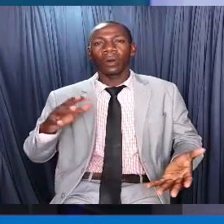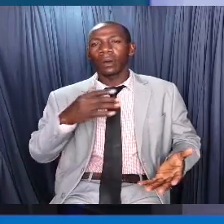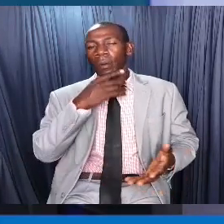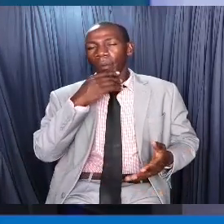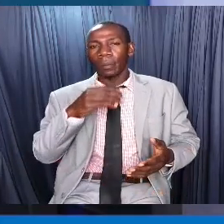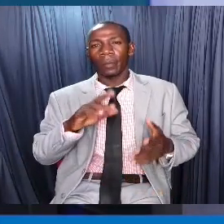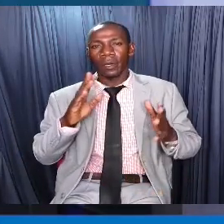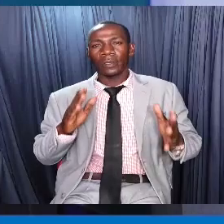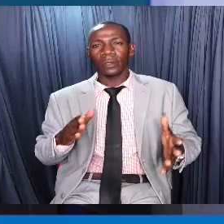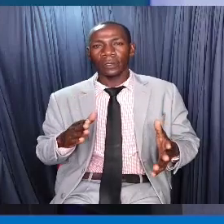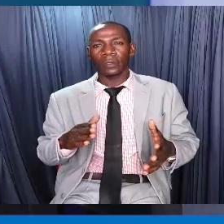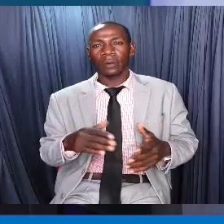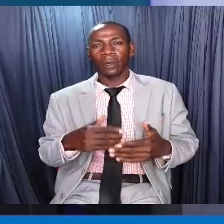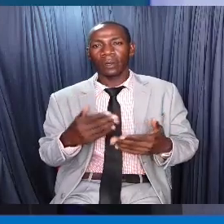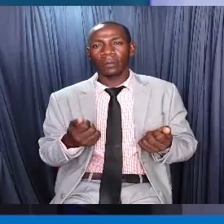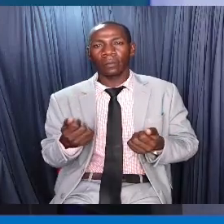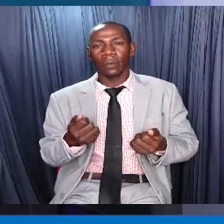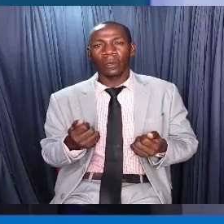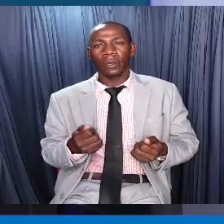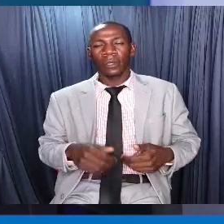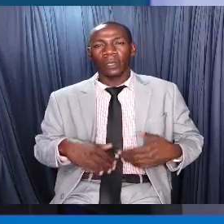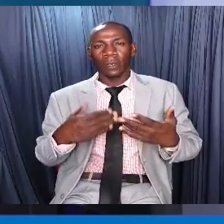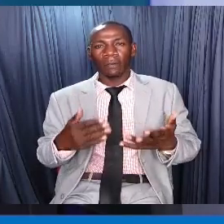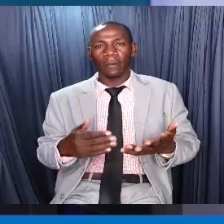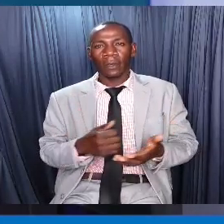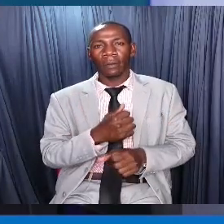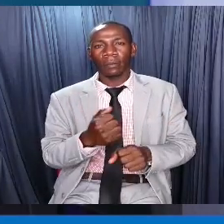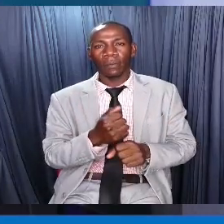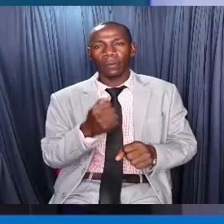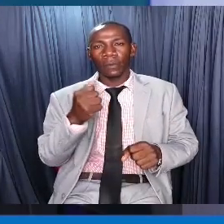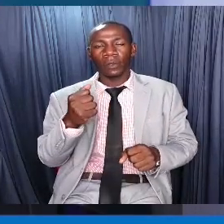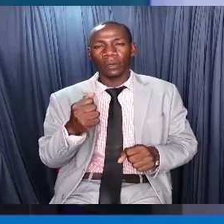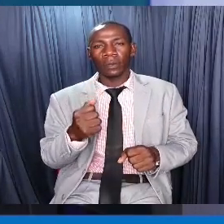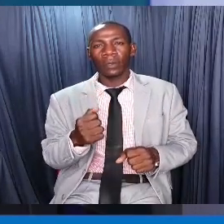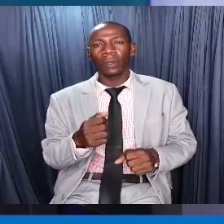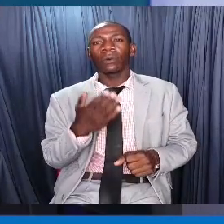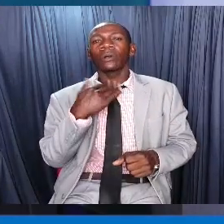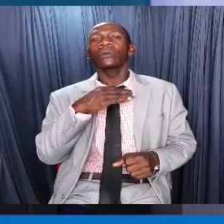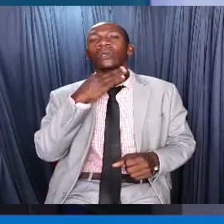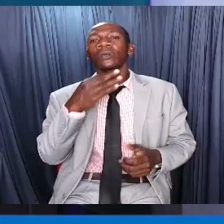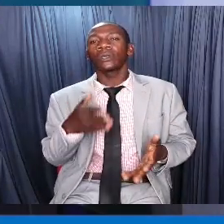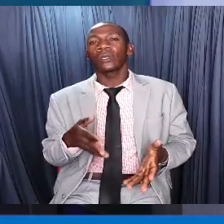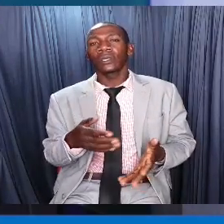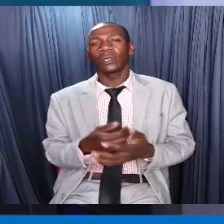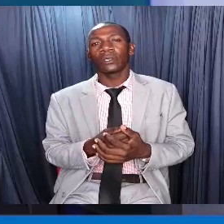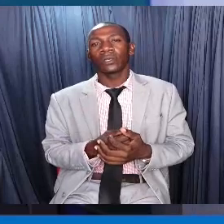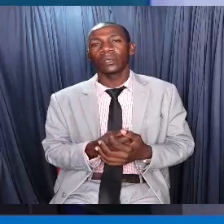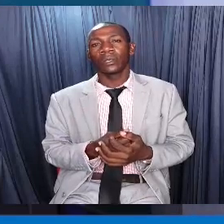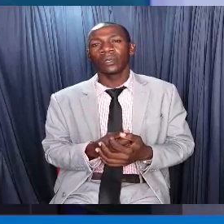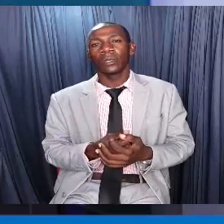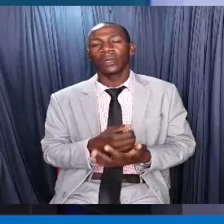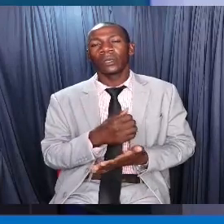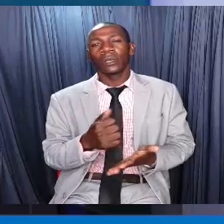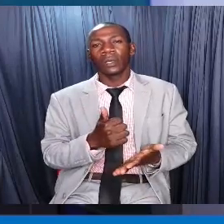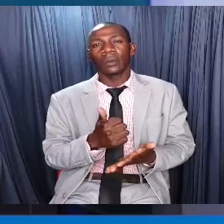gari. It's more than one was given you a car. Umeongezewa uzima miaka 15. You've been given a bonus of 15 years. Na ulikuwa unakufa leo. And you are to die today. Bwana